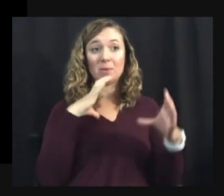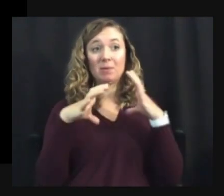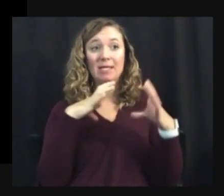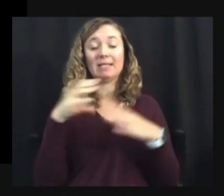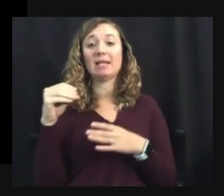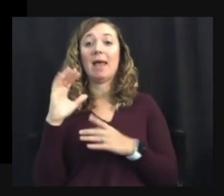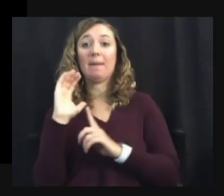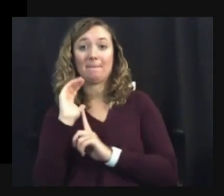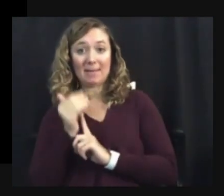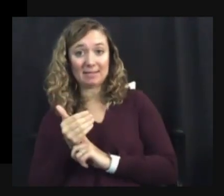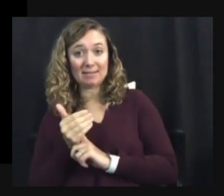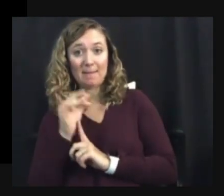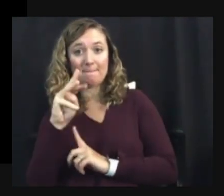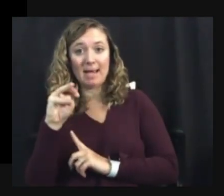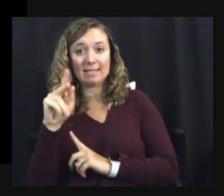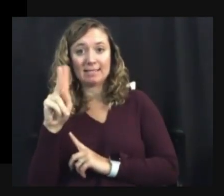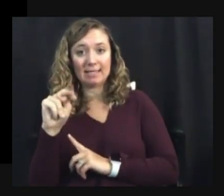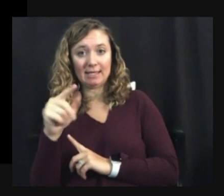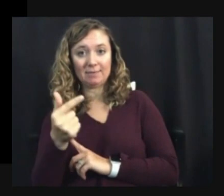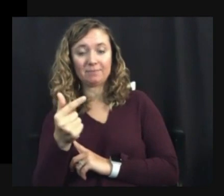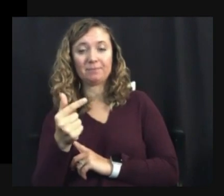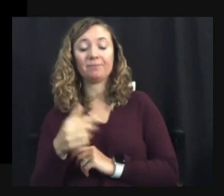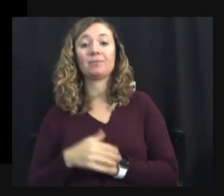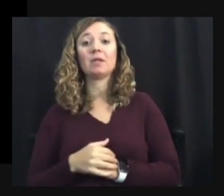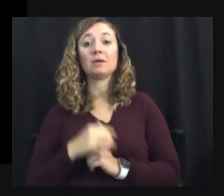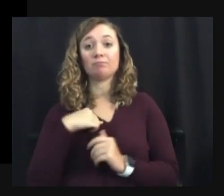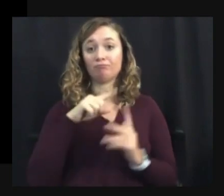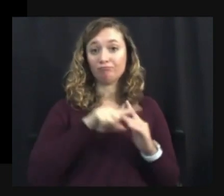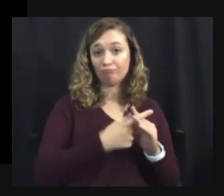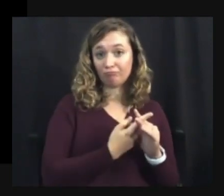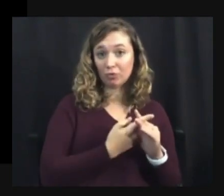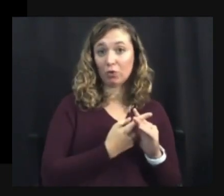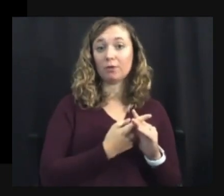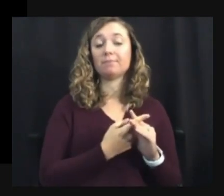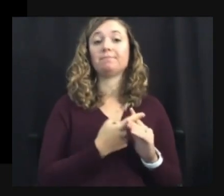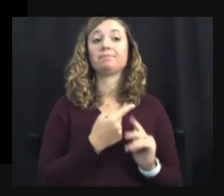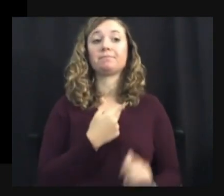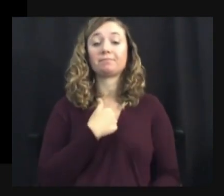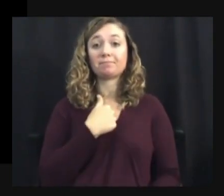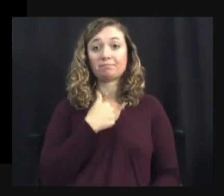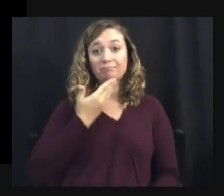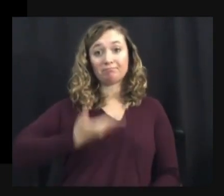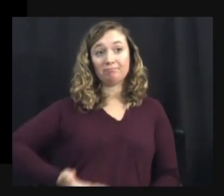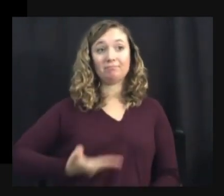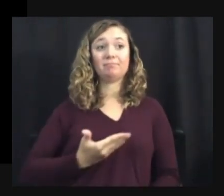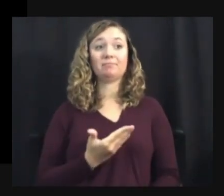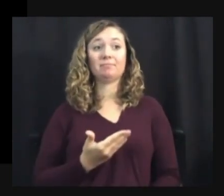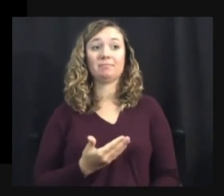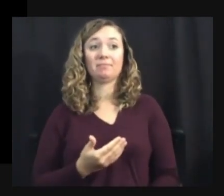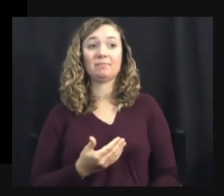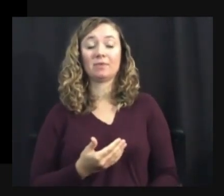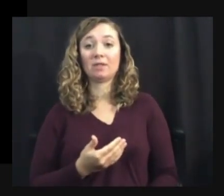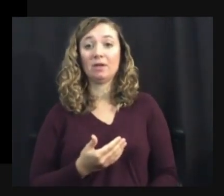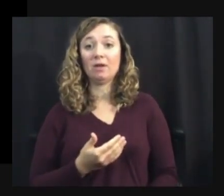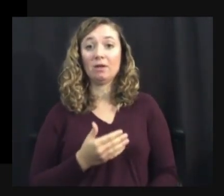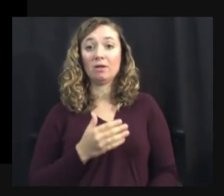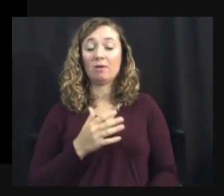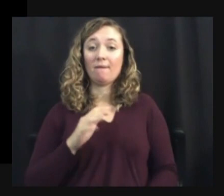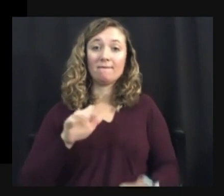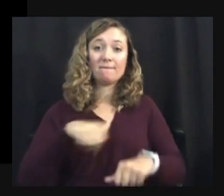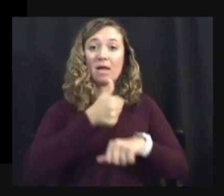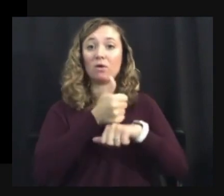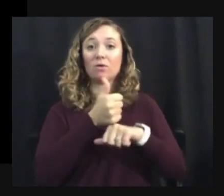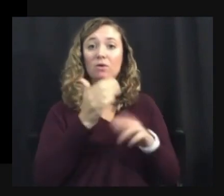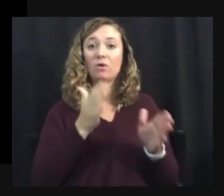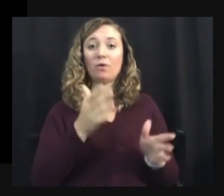I will start the presentation on autistic communication. I am the founder of Autism